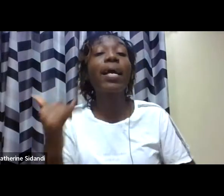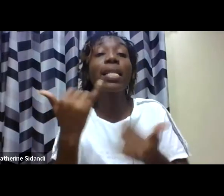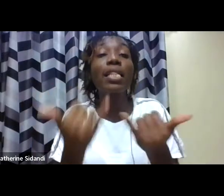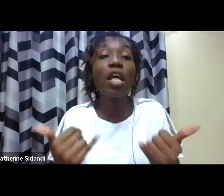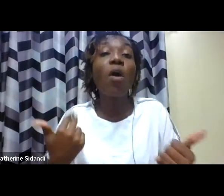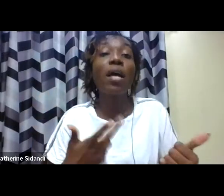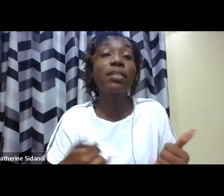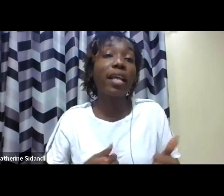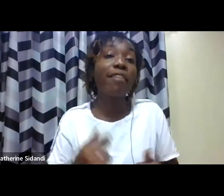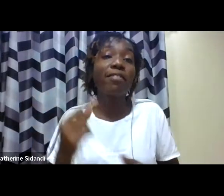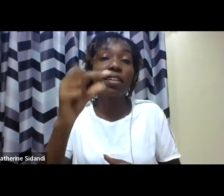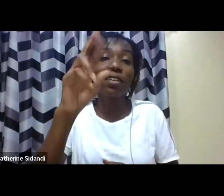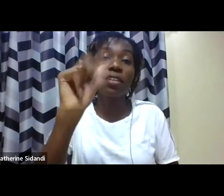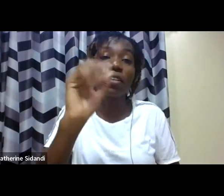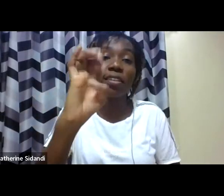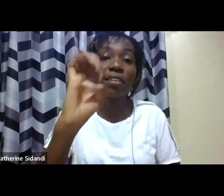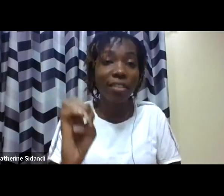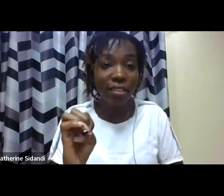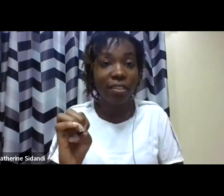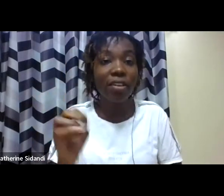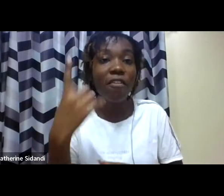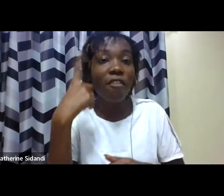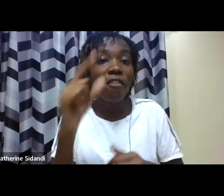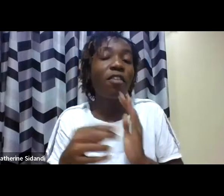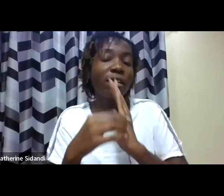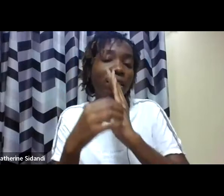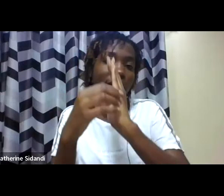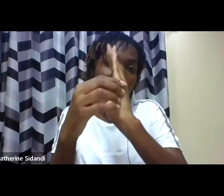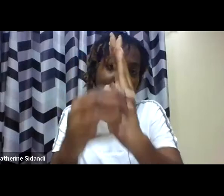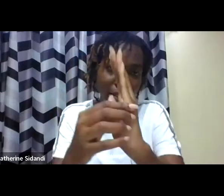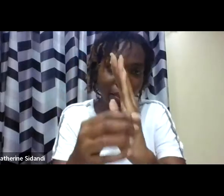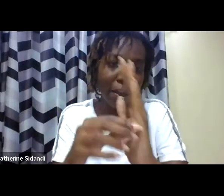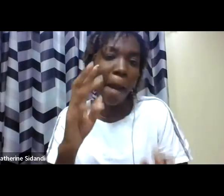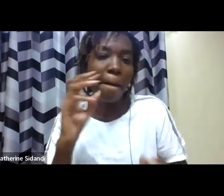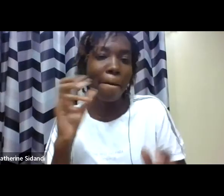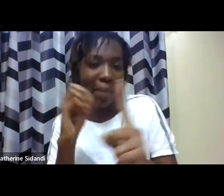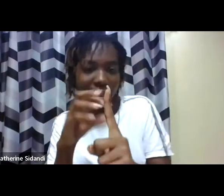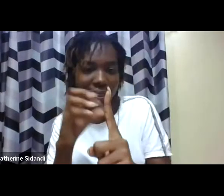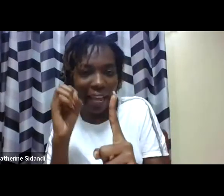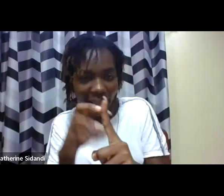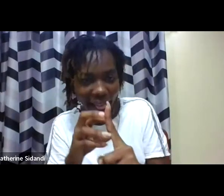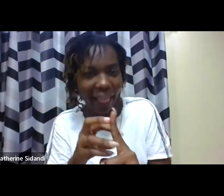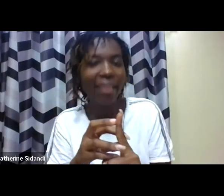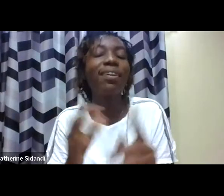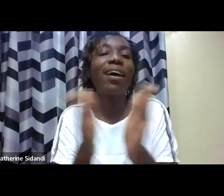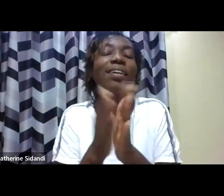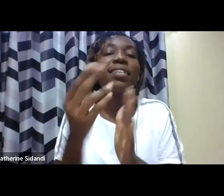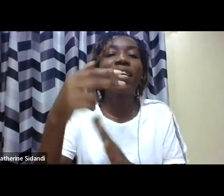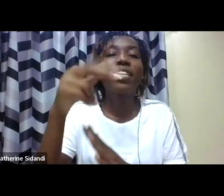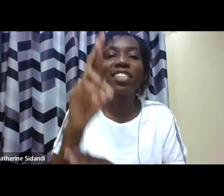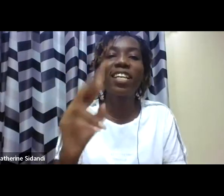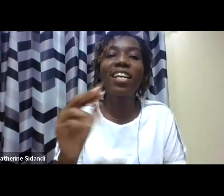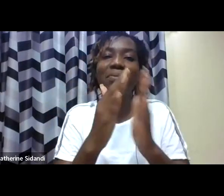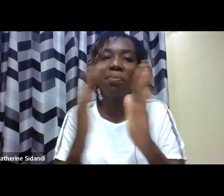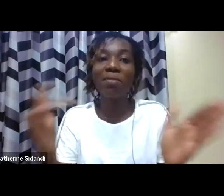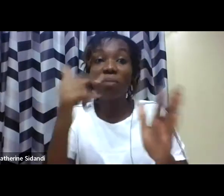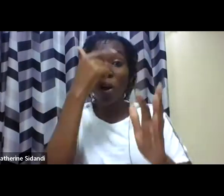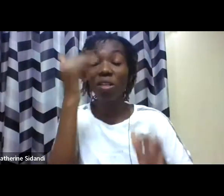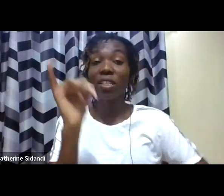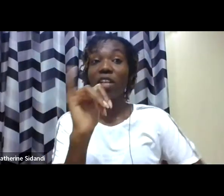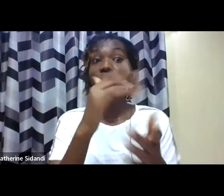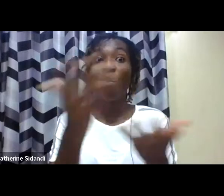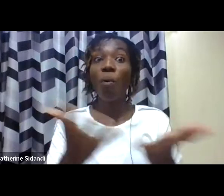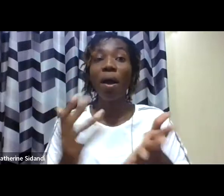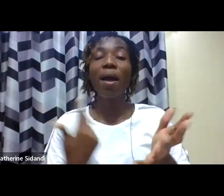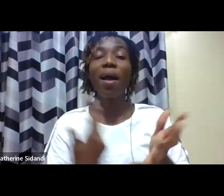Grace, of leadership, mentoring, and the HR space, because that's where we occupy,